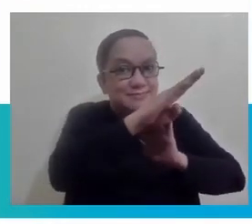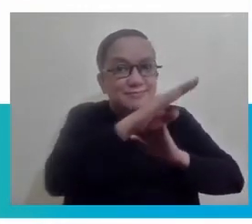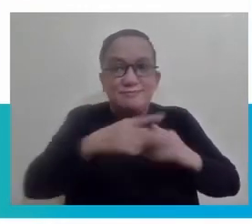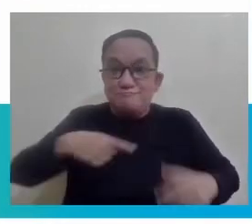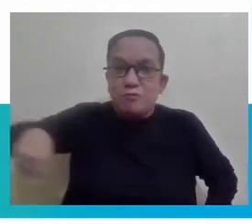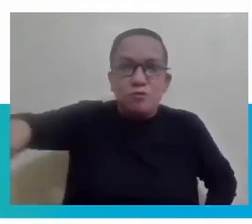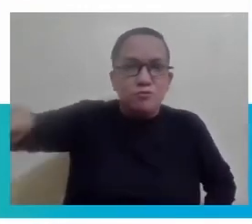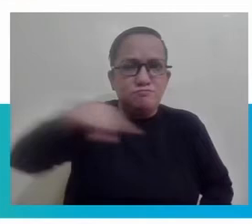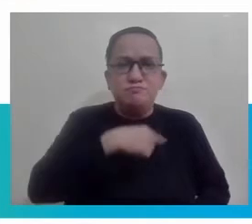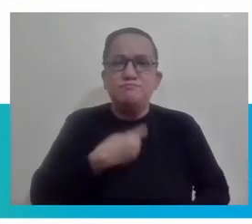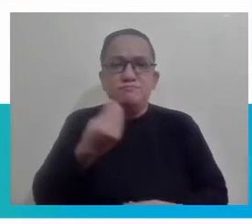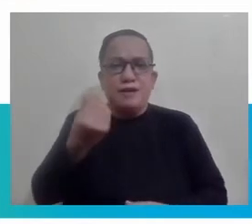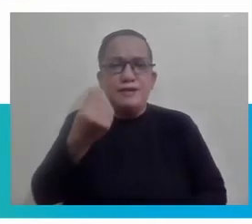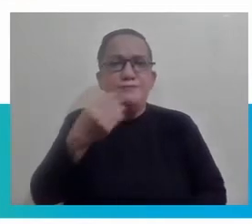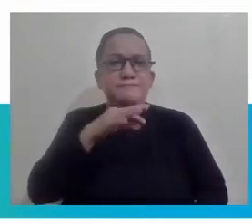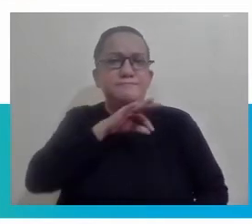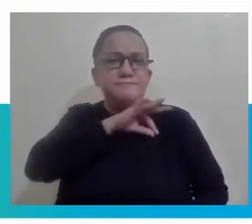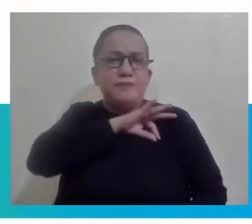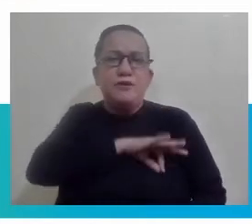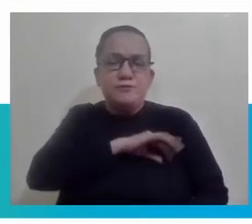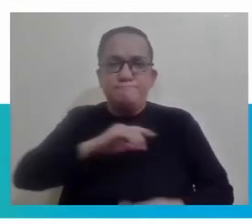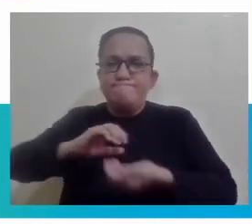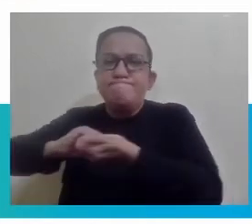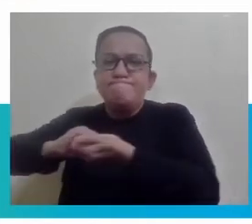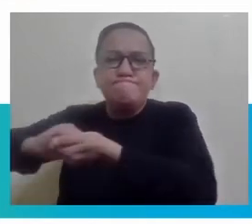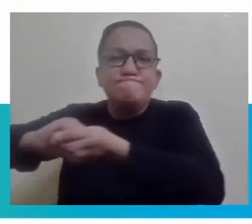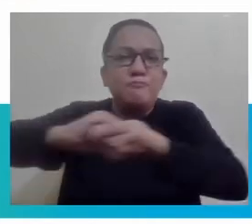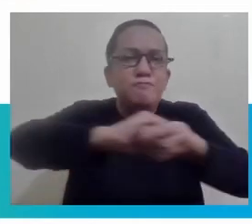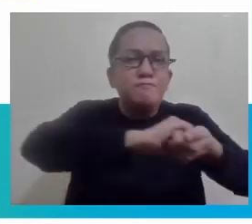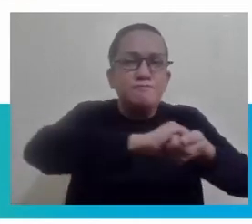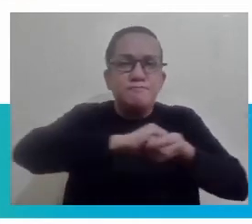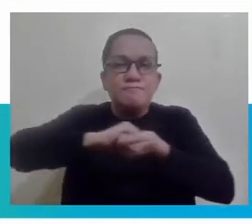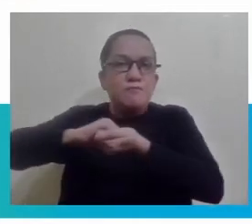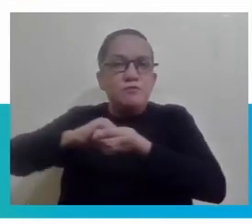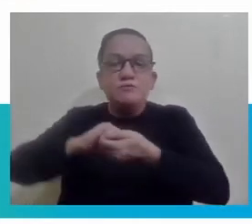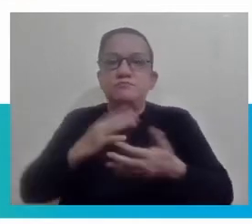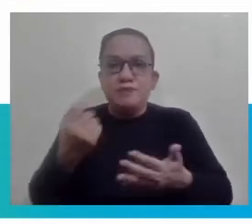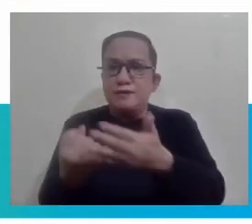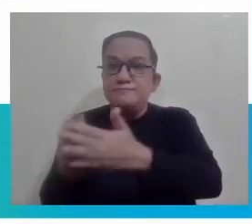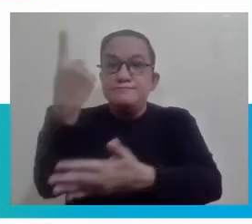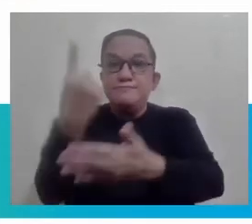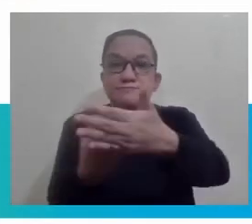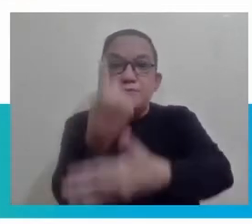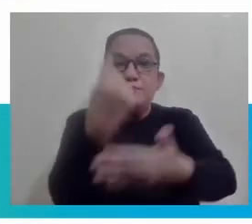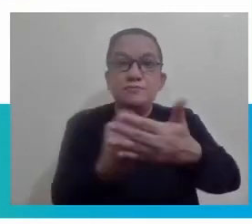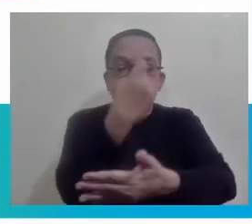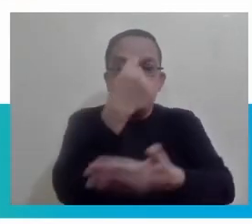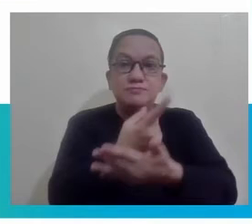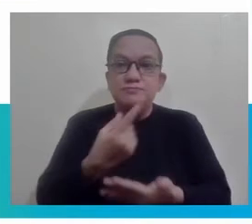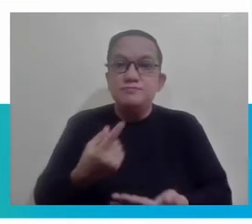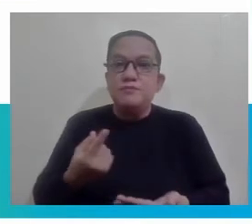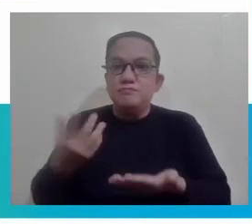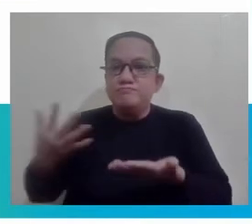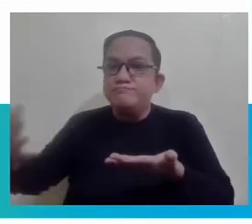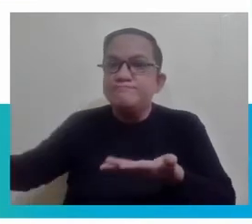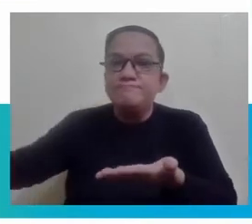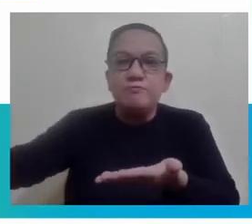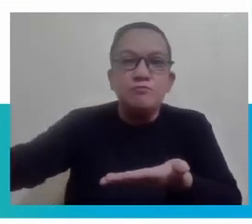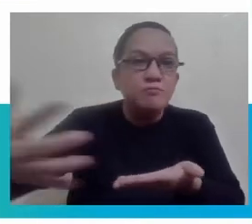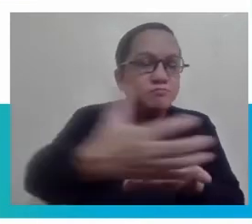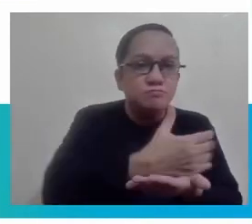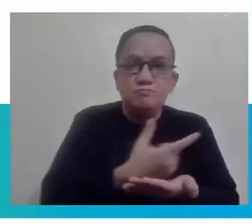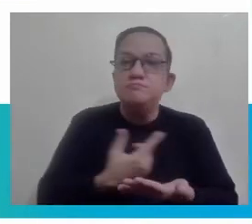to work more closely and more substantively on generating and sharing knowledge,